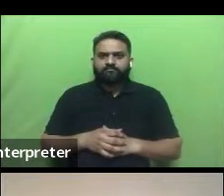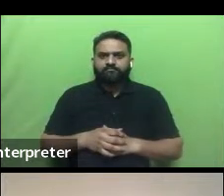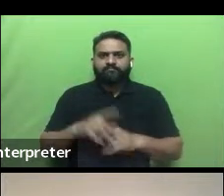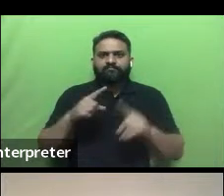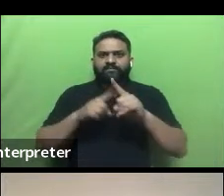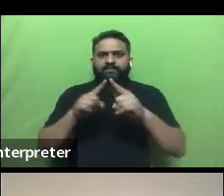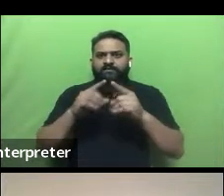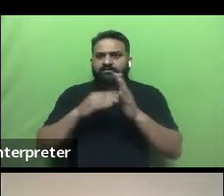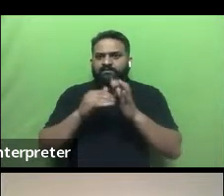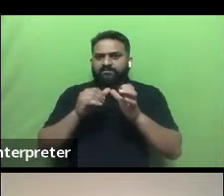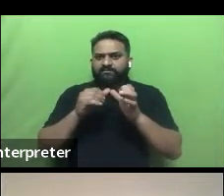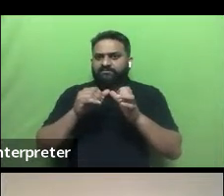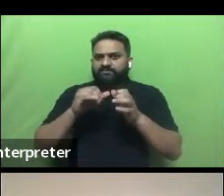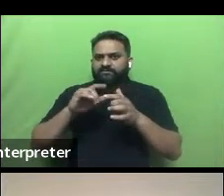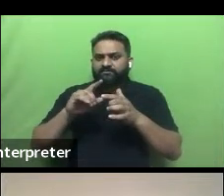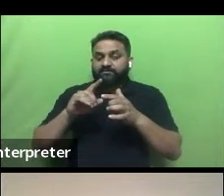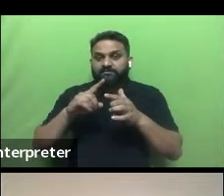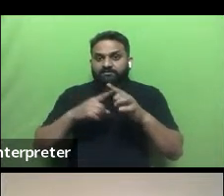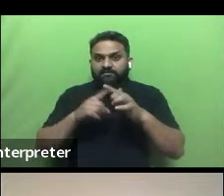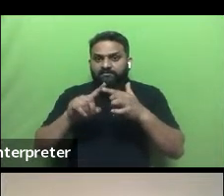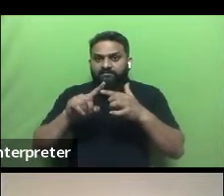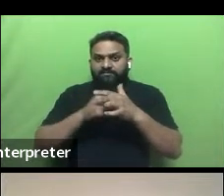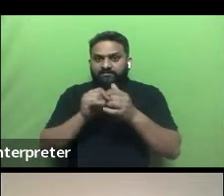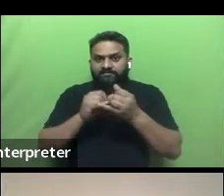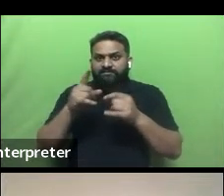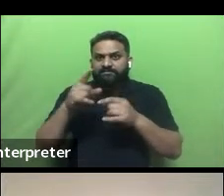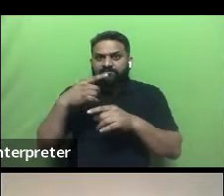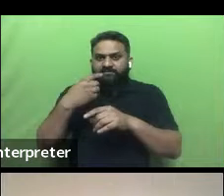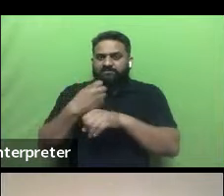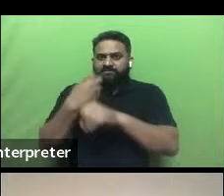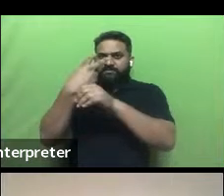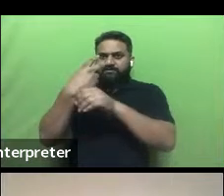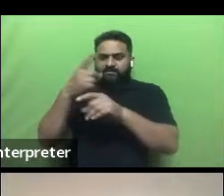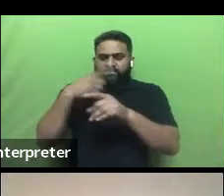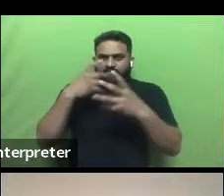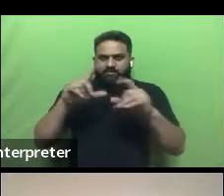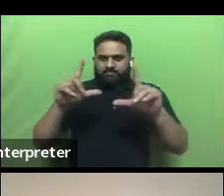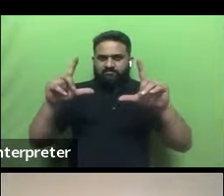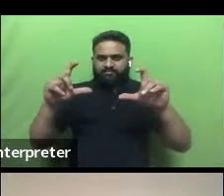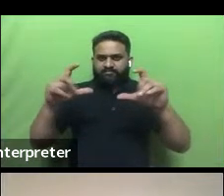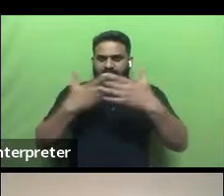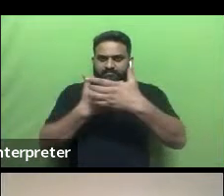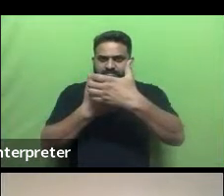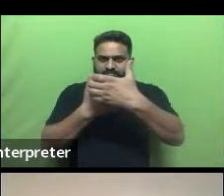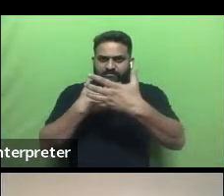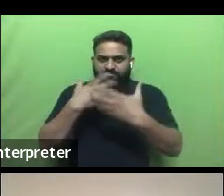you can keep your camera, if you can turn on your camera, I'll just take a screenshot.